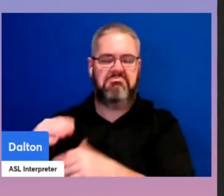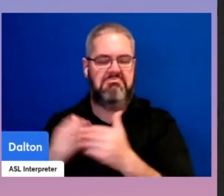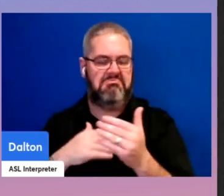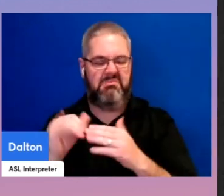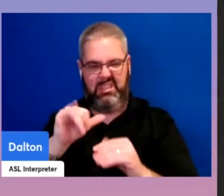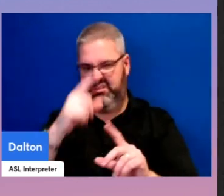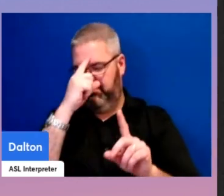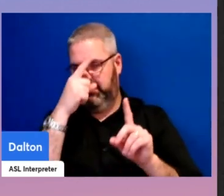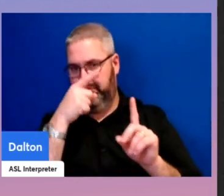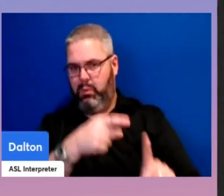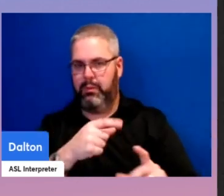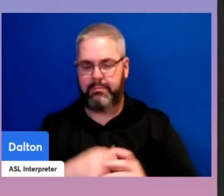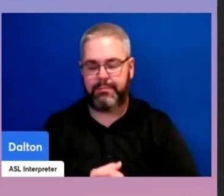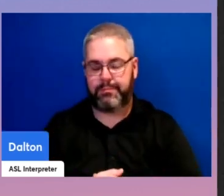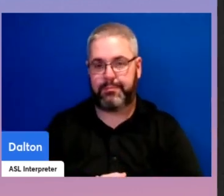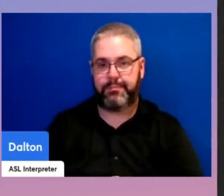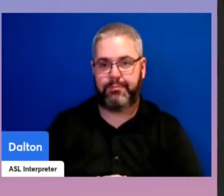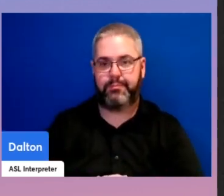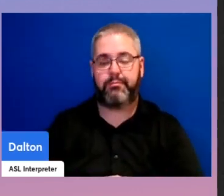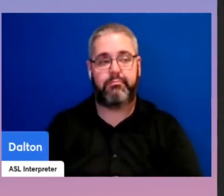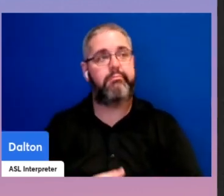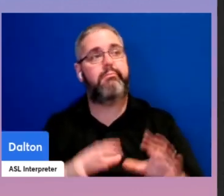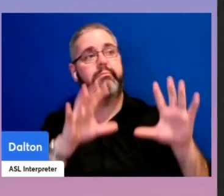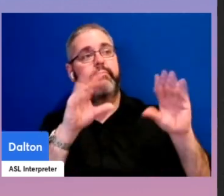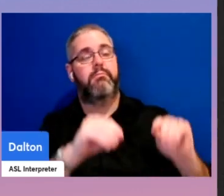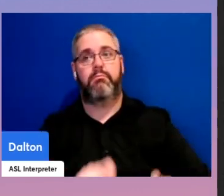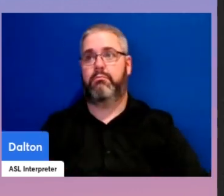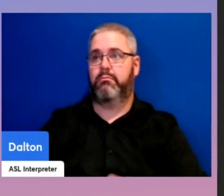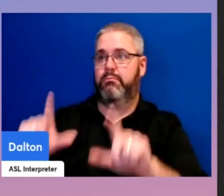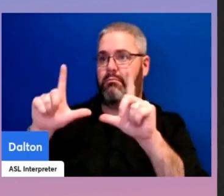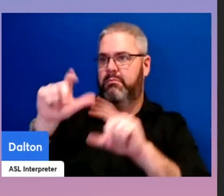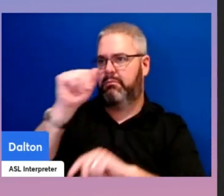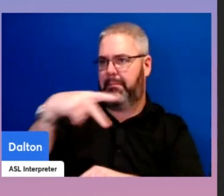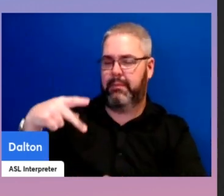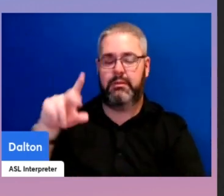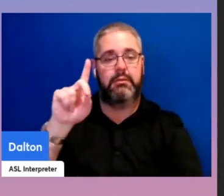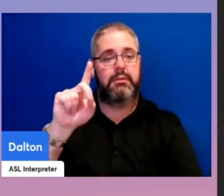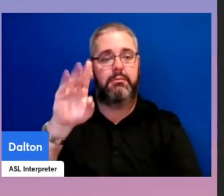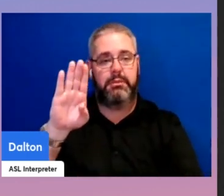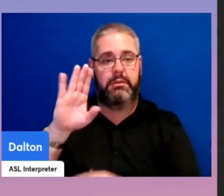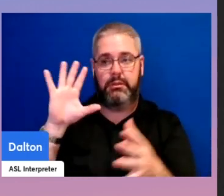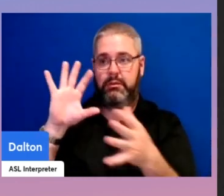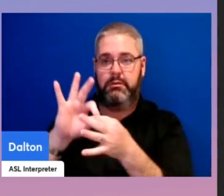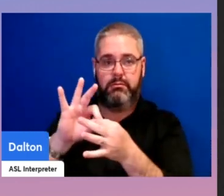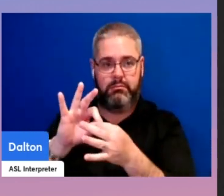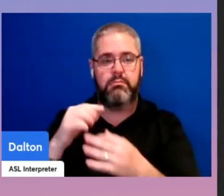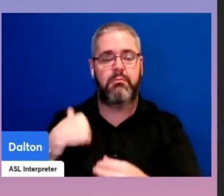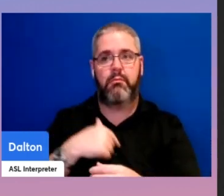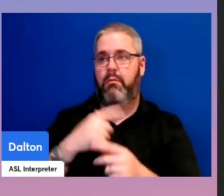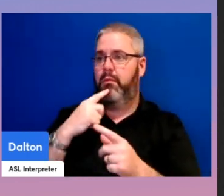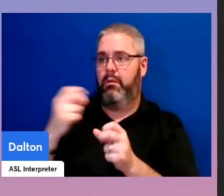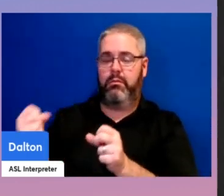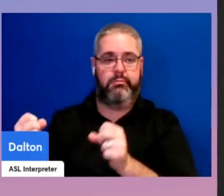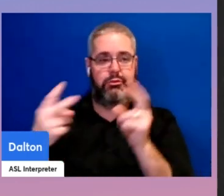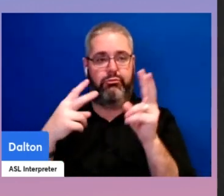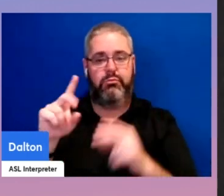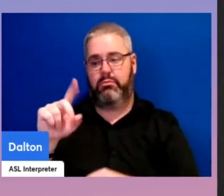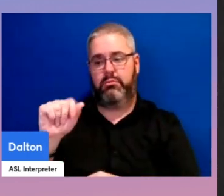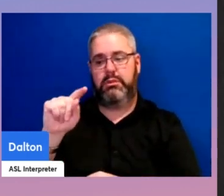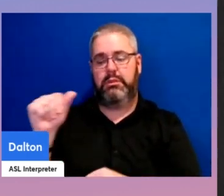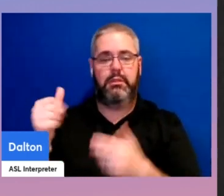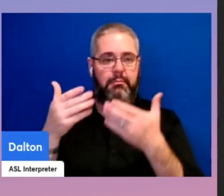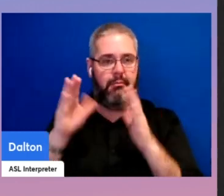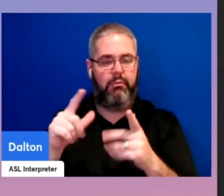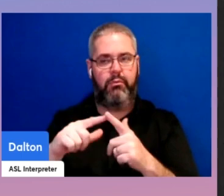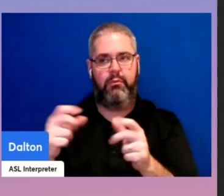So let's go back to the app. We now create our DB Connect. We then run our insert data method, which we talked about, to insert the